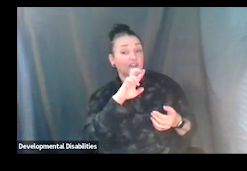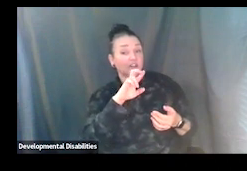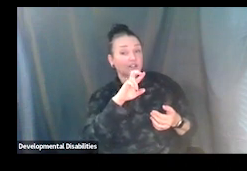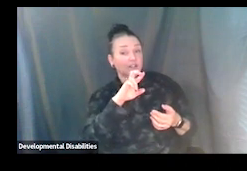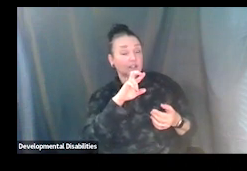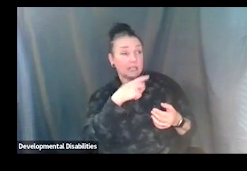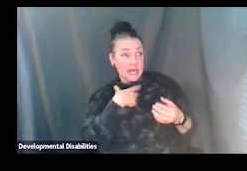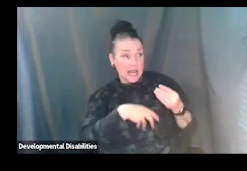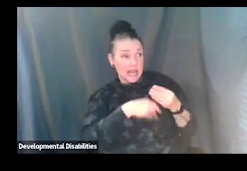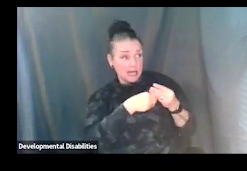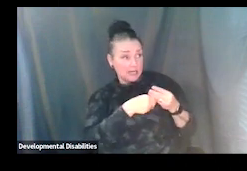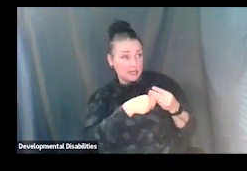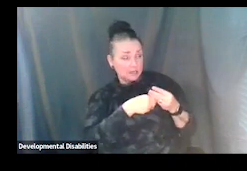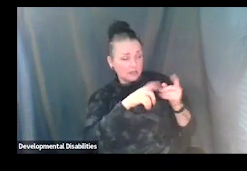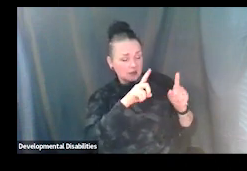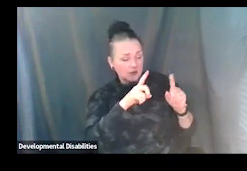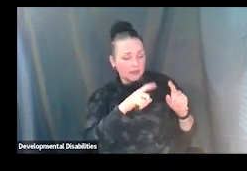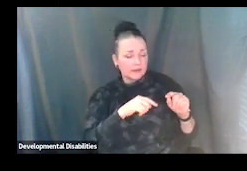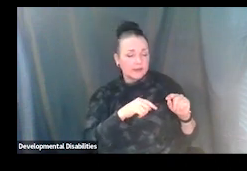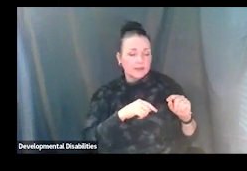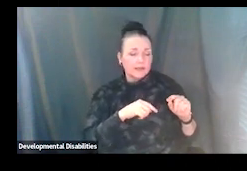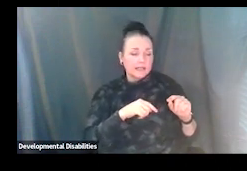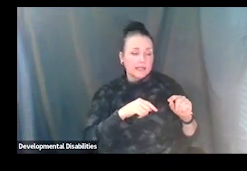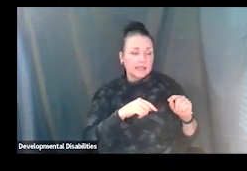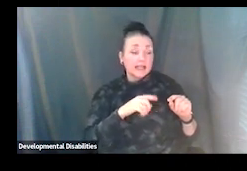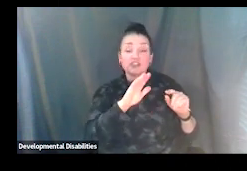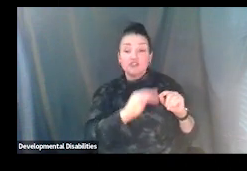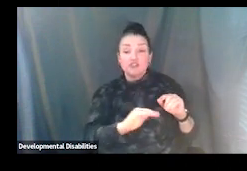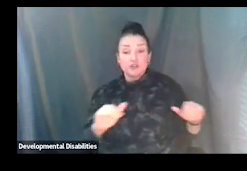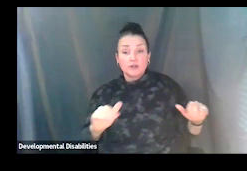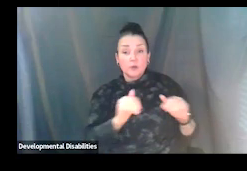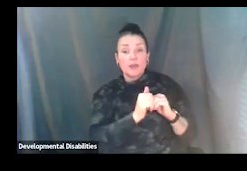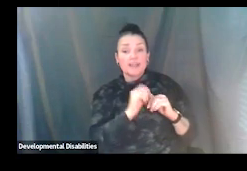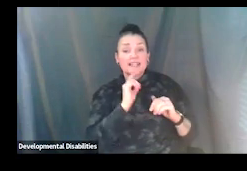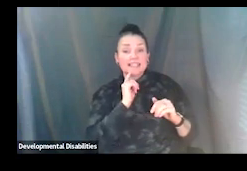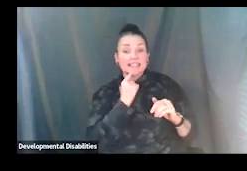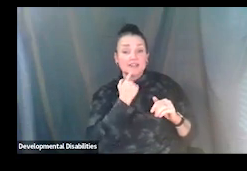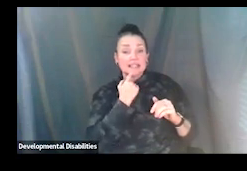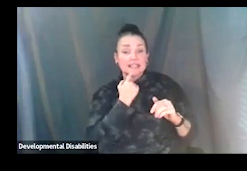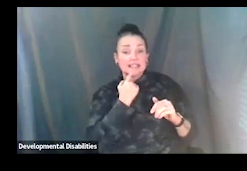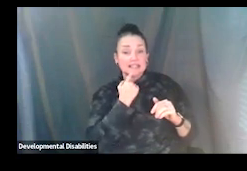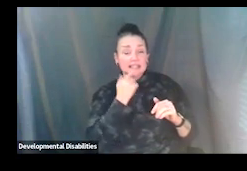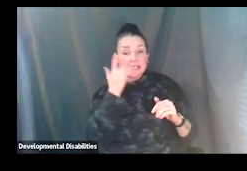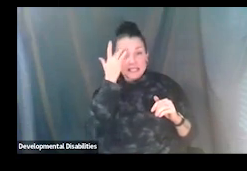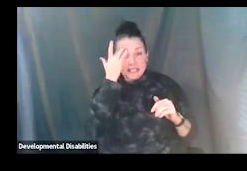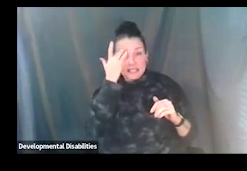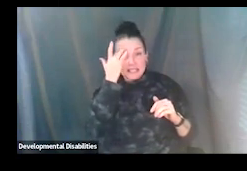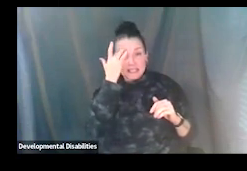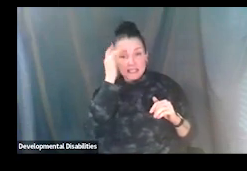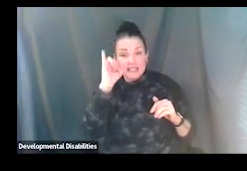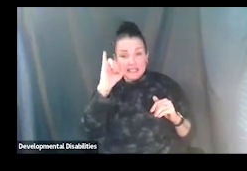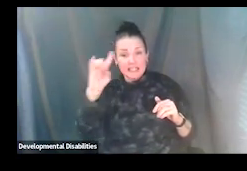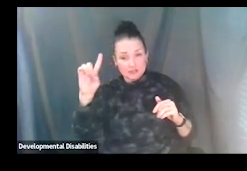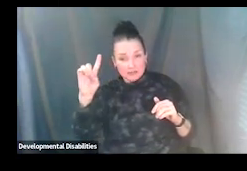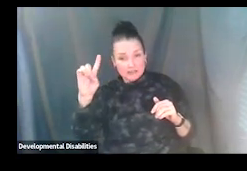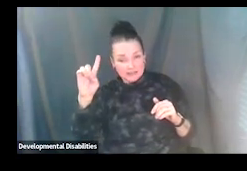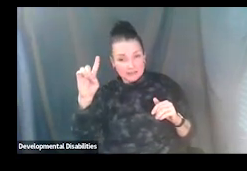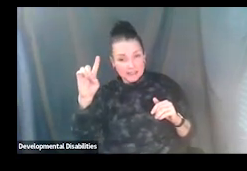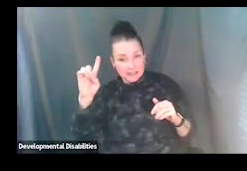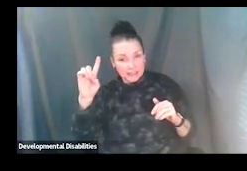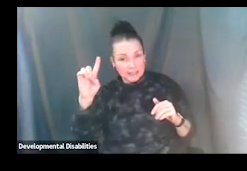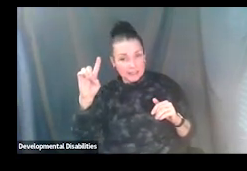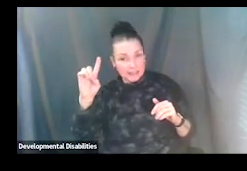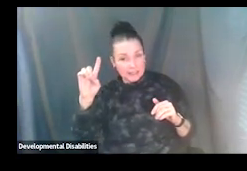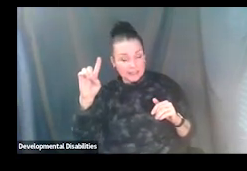really severe developmental delays, they are getting bigger. And of course, their aggression is now more of a bigger problem because they are bigger.